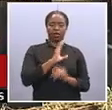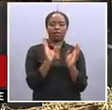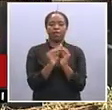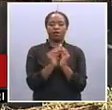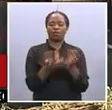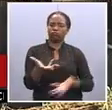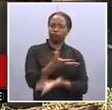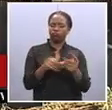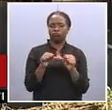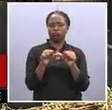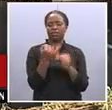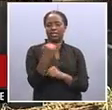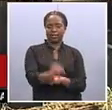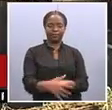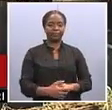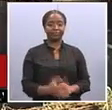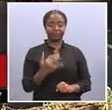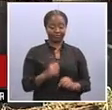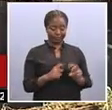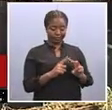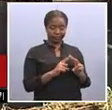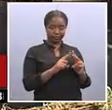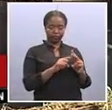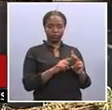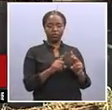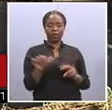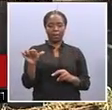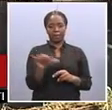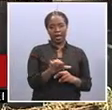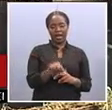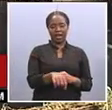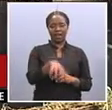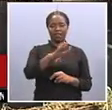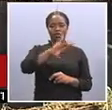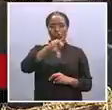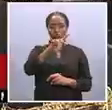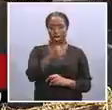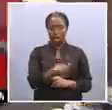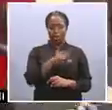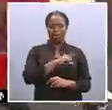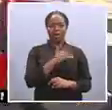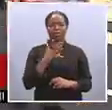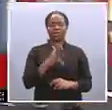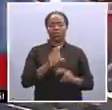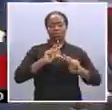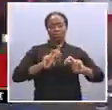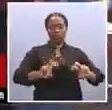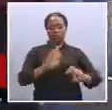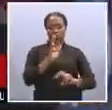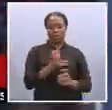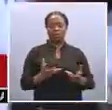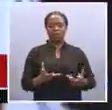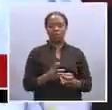Siboniso Mbatha's case has now been postponed to the 4th of July for the states to continue with its investigations. Samkele